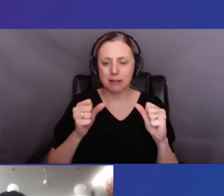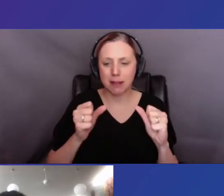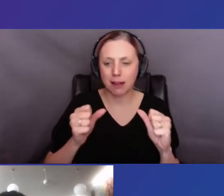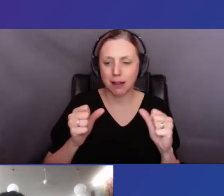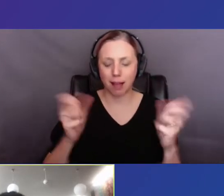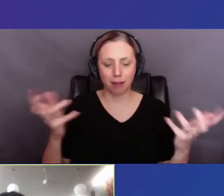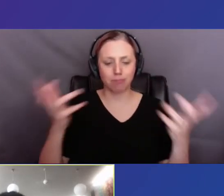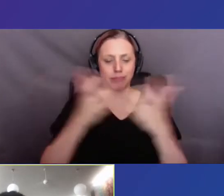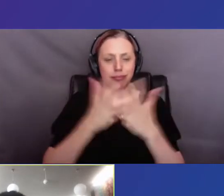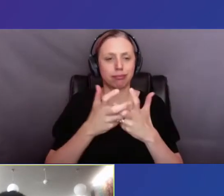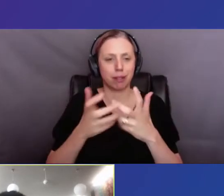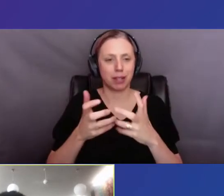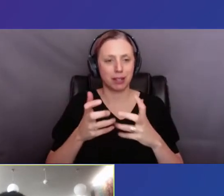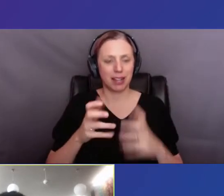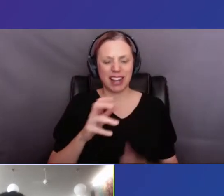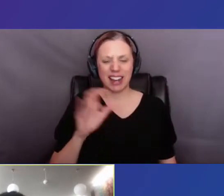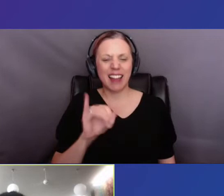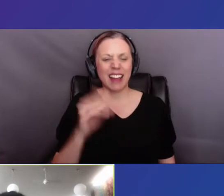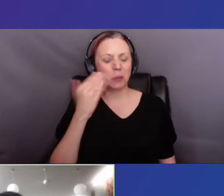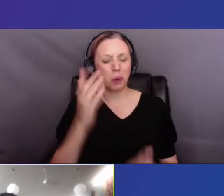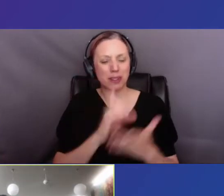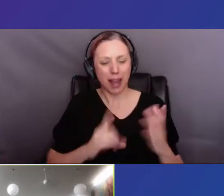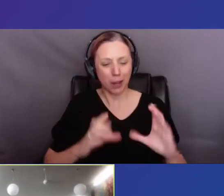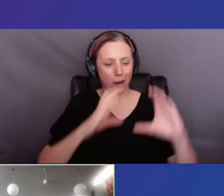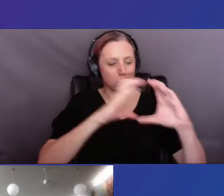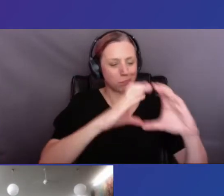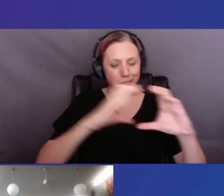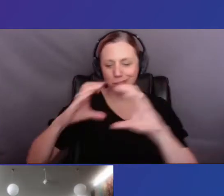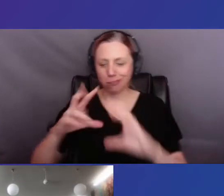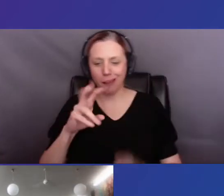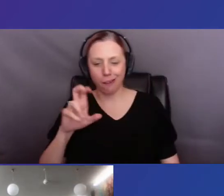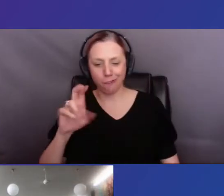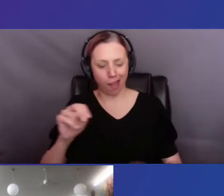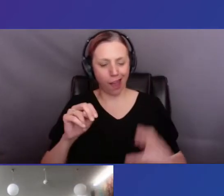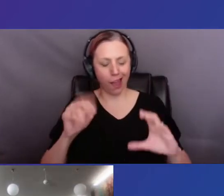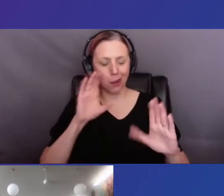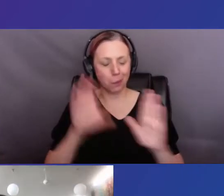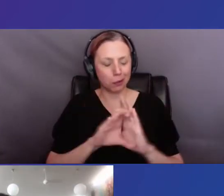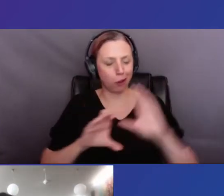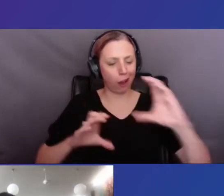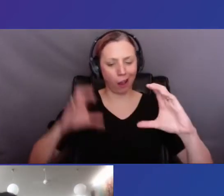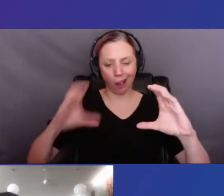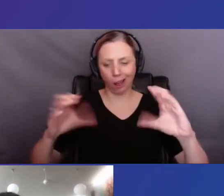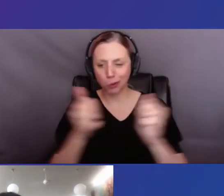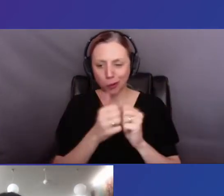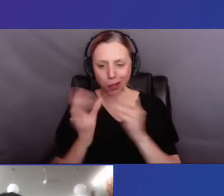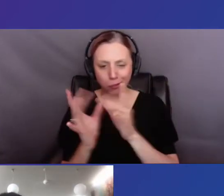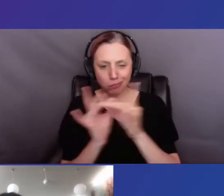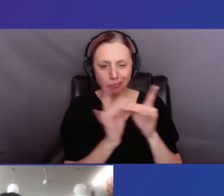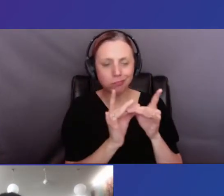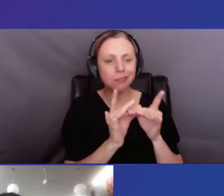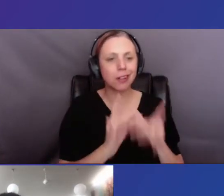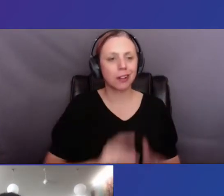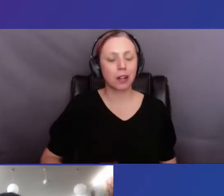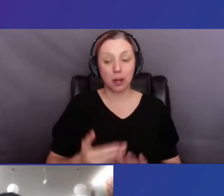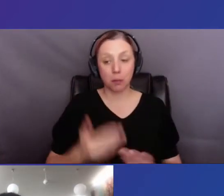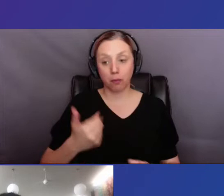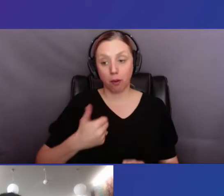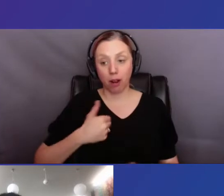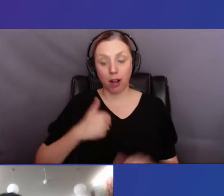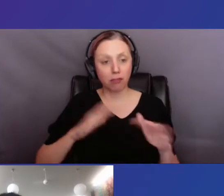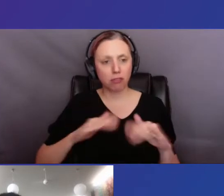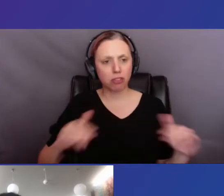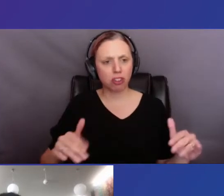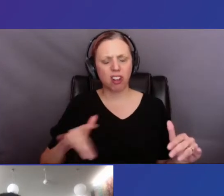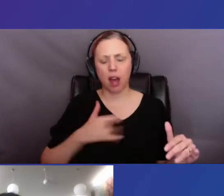them. I would say that before I had children, the stakes seemed so high